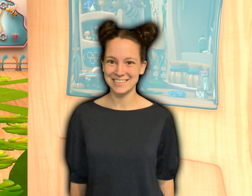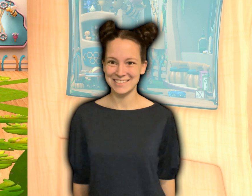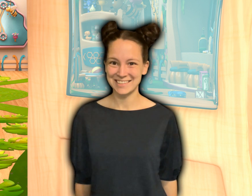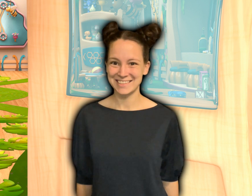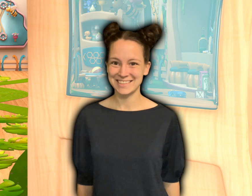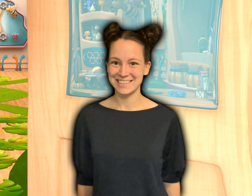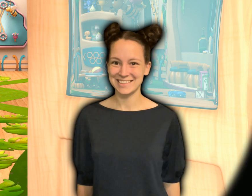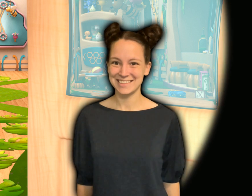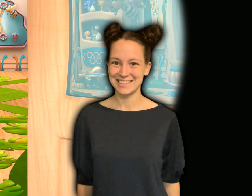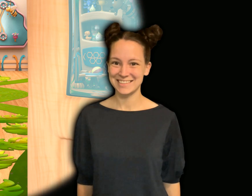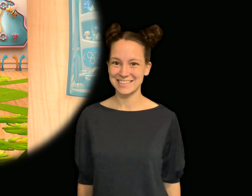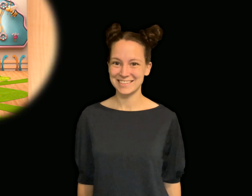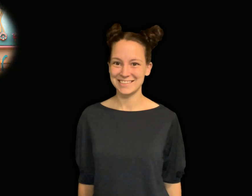To We can